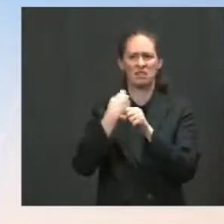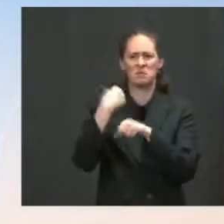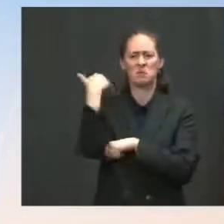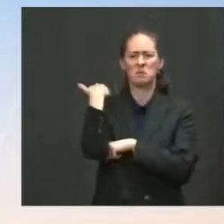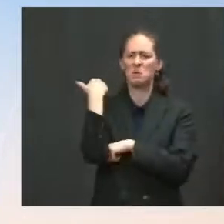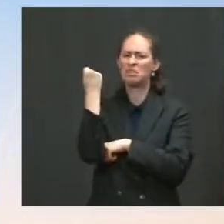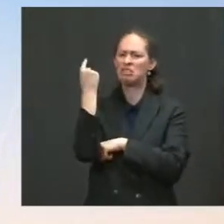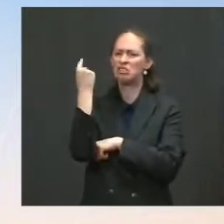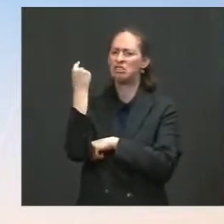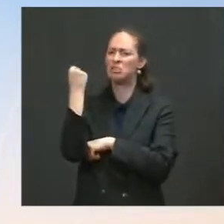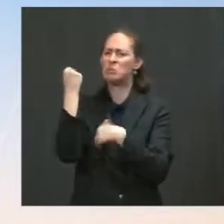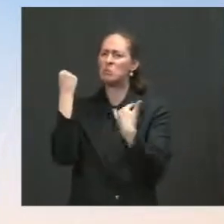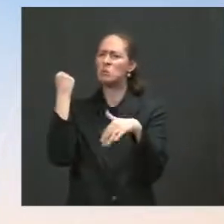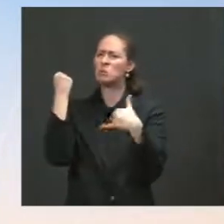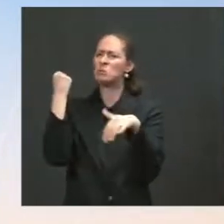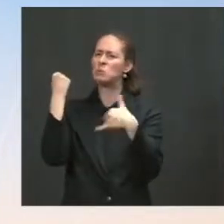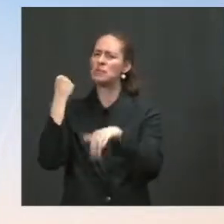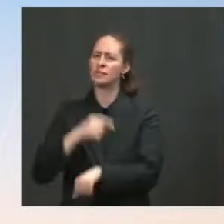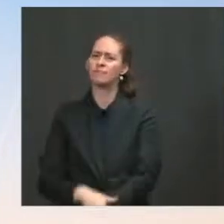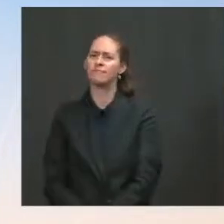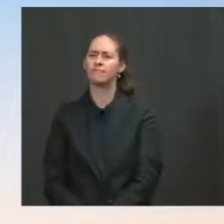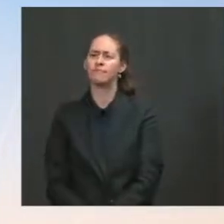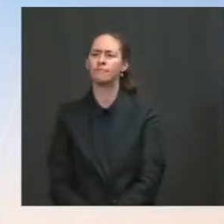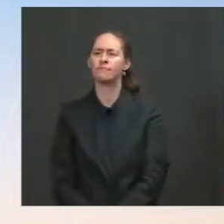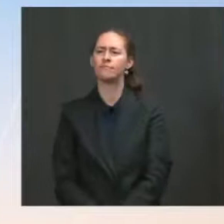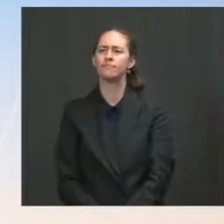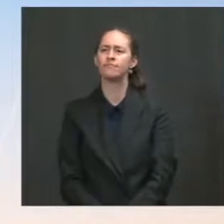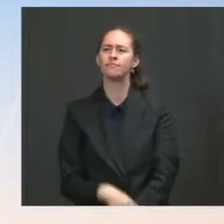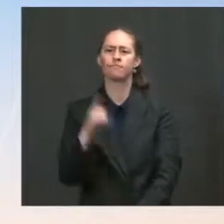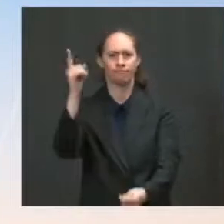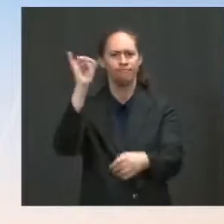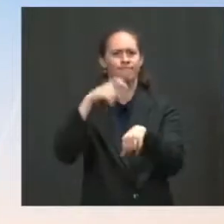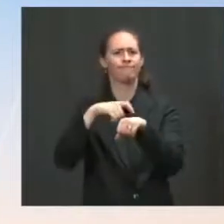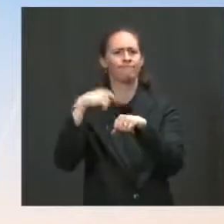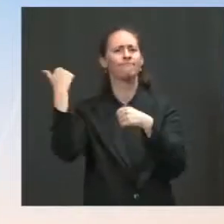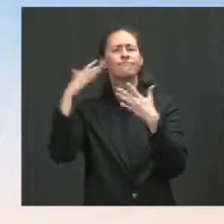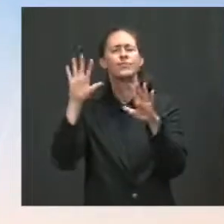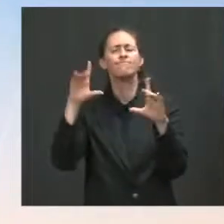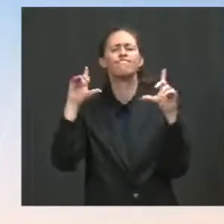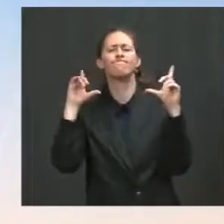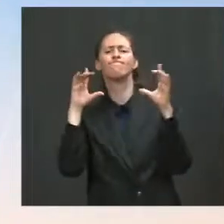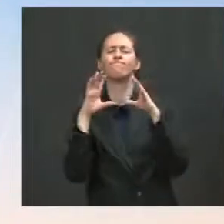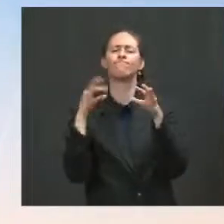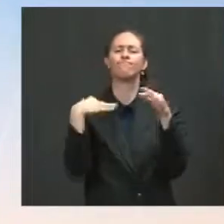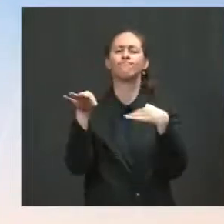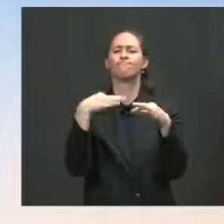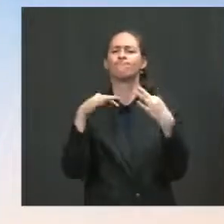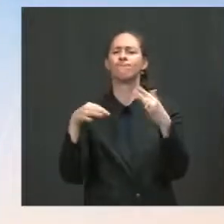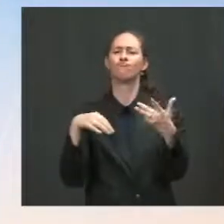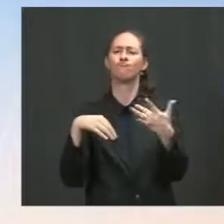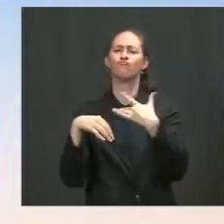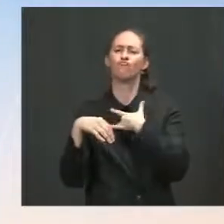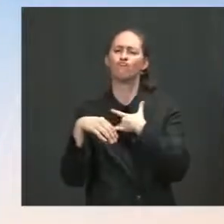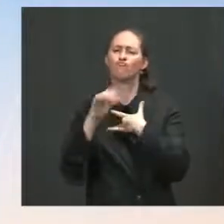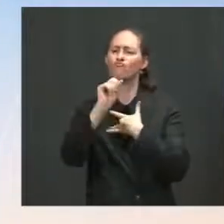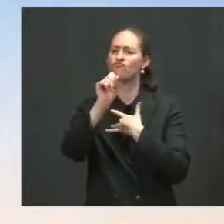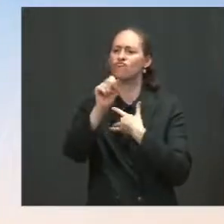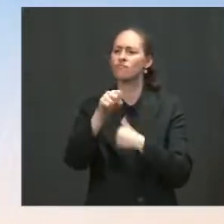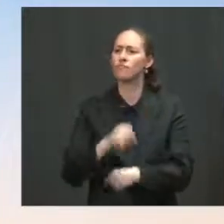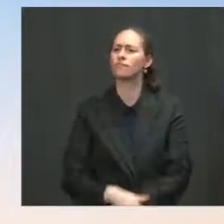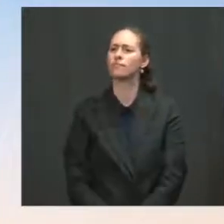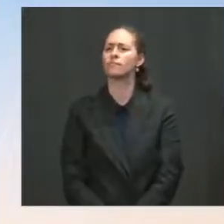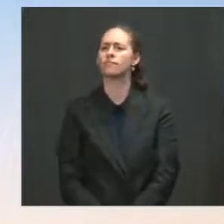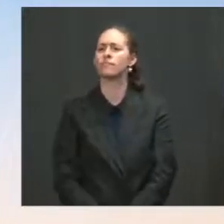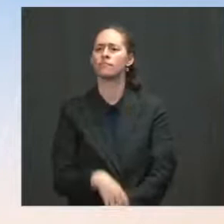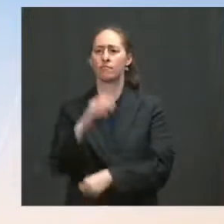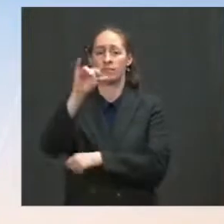from him that we're happy to provide to anyone who is interested. We also recognize that the people of Lebanon have suffered more over the past year because